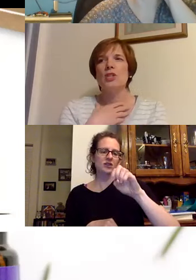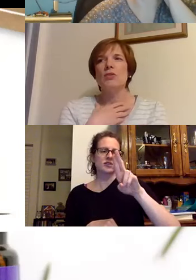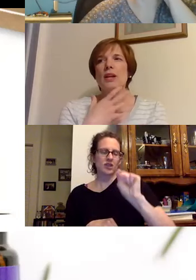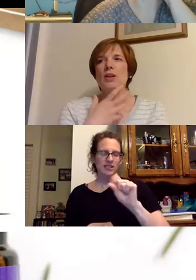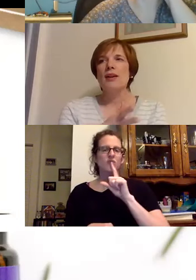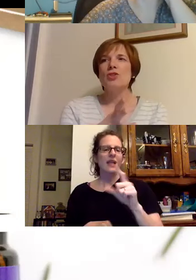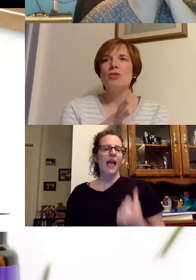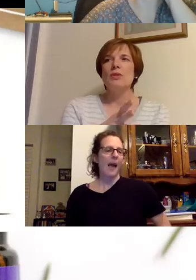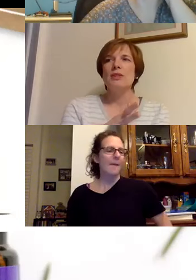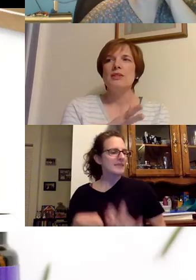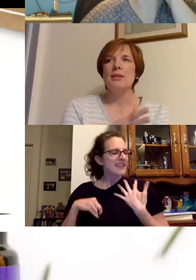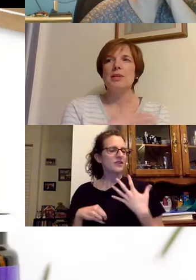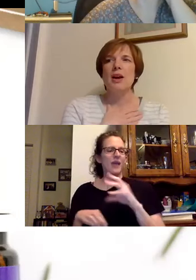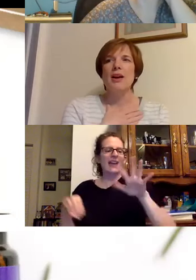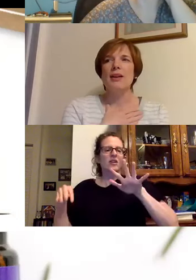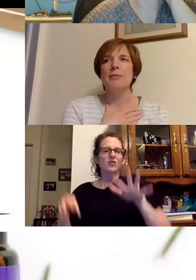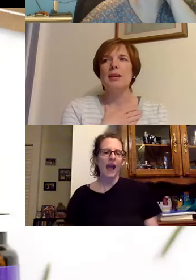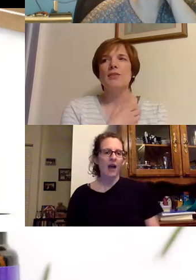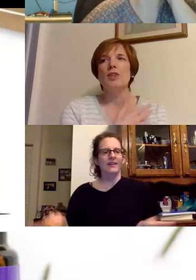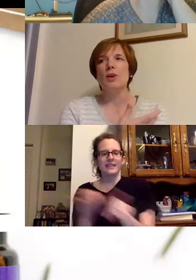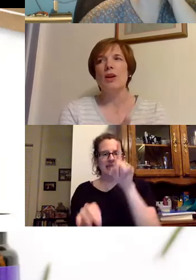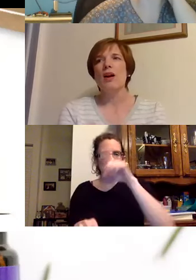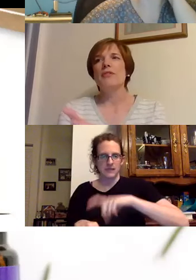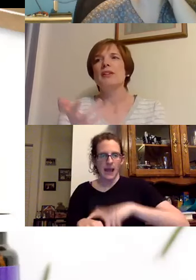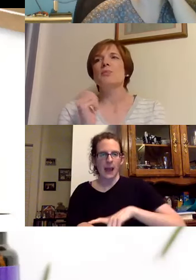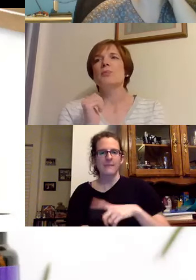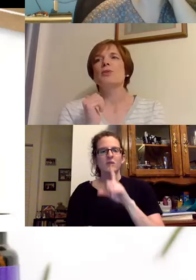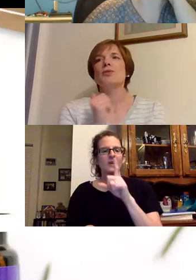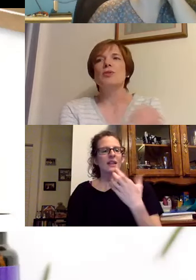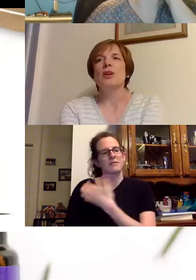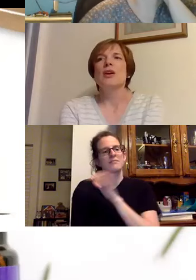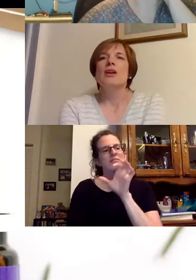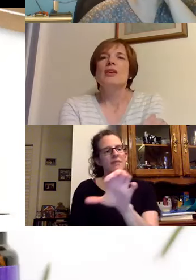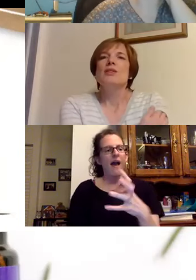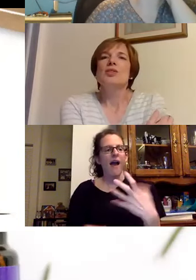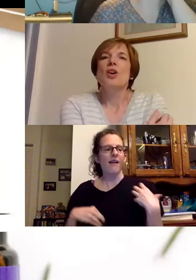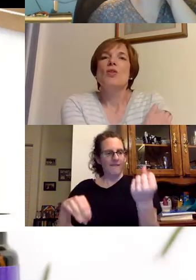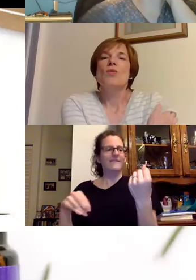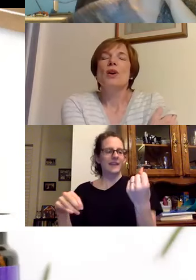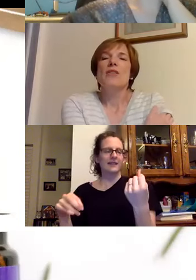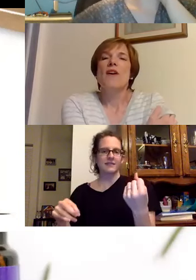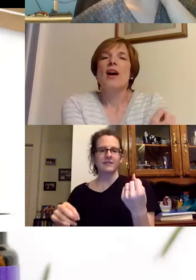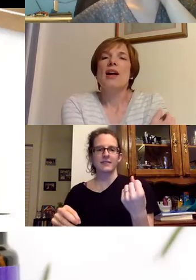uplift you and ground you at the same time, give you a confidence boost. So